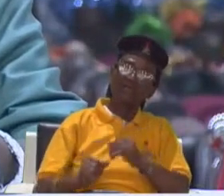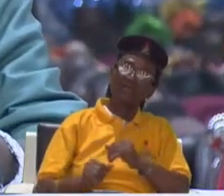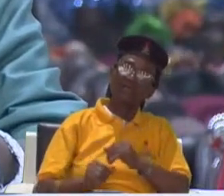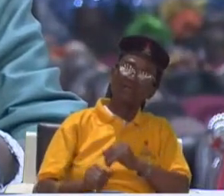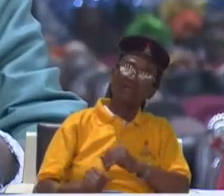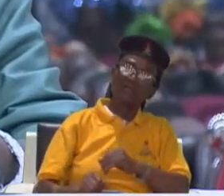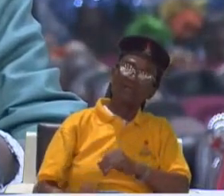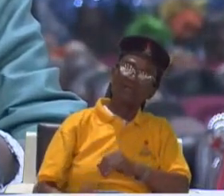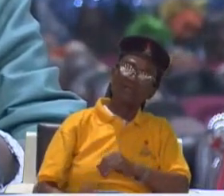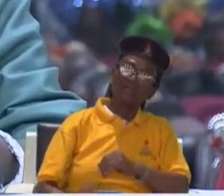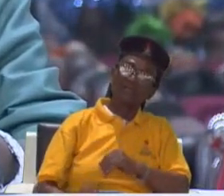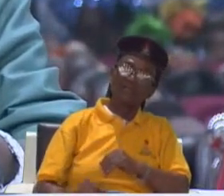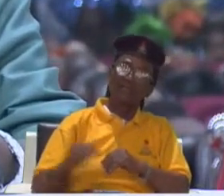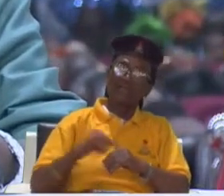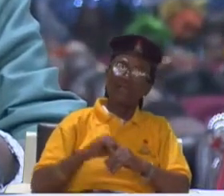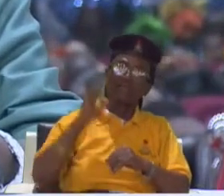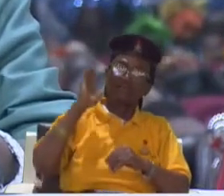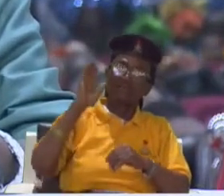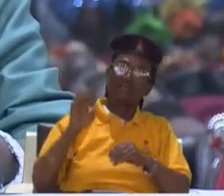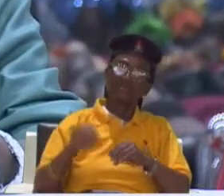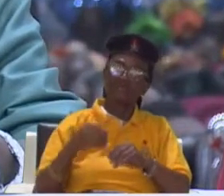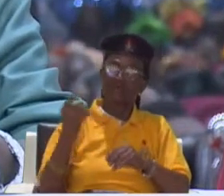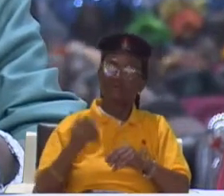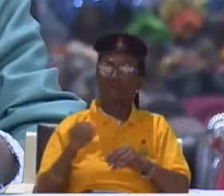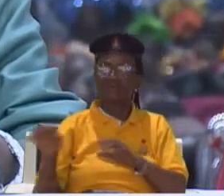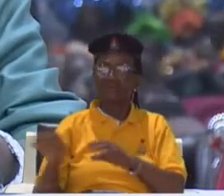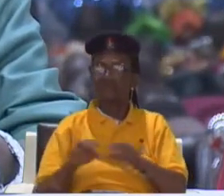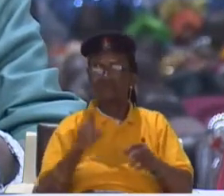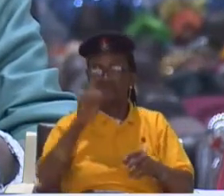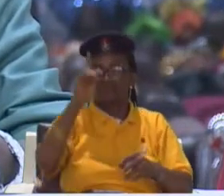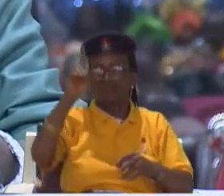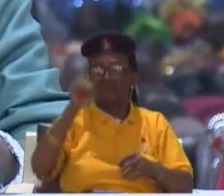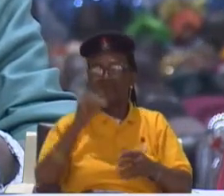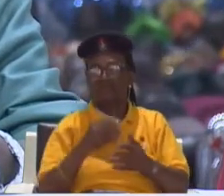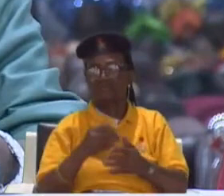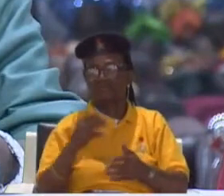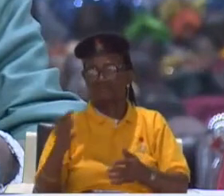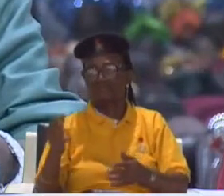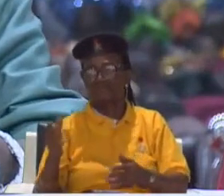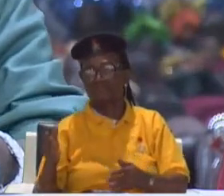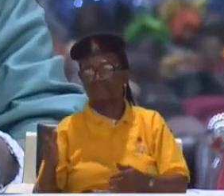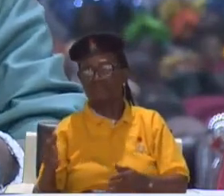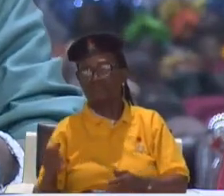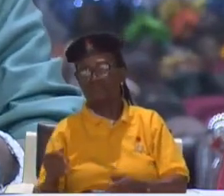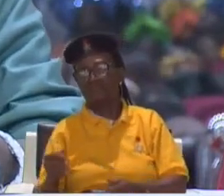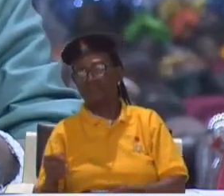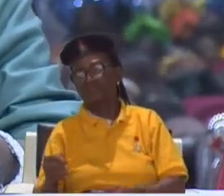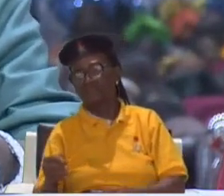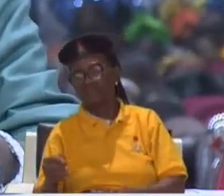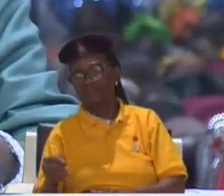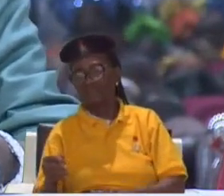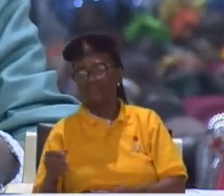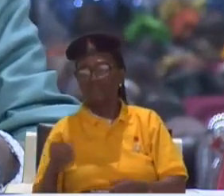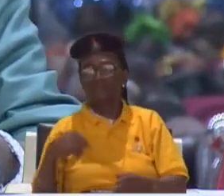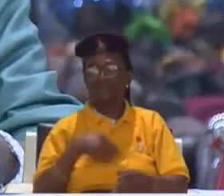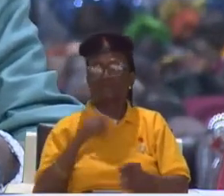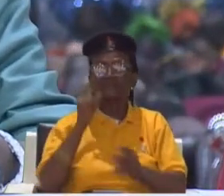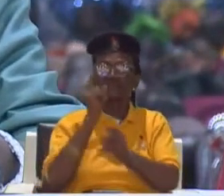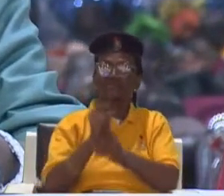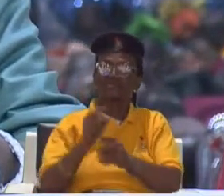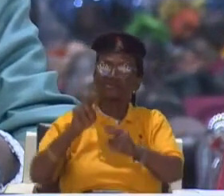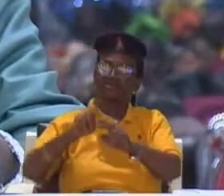only do one thing. We just sit down where we